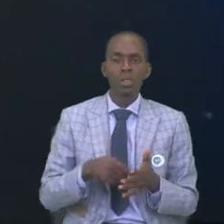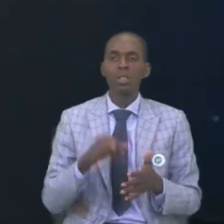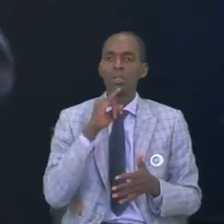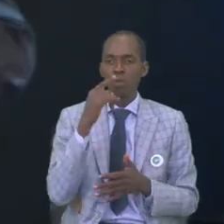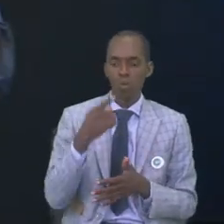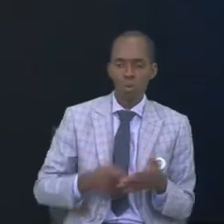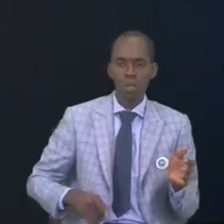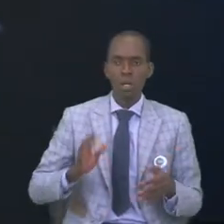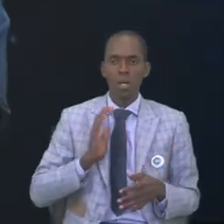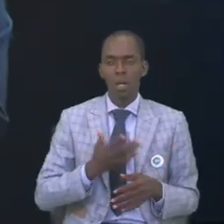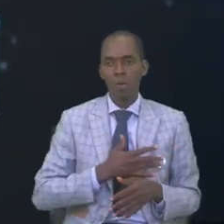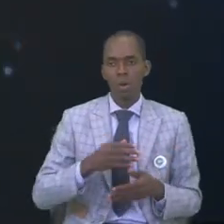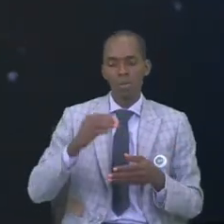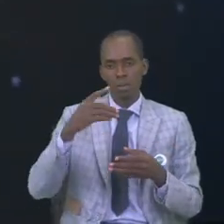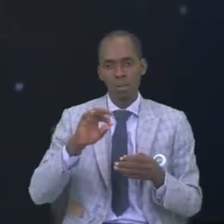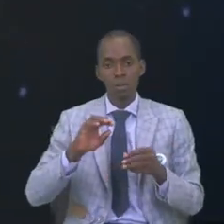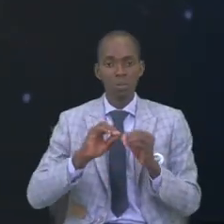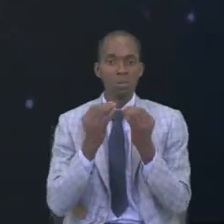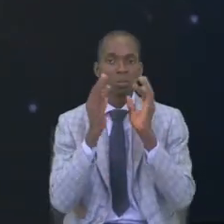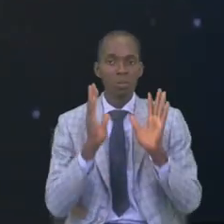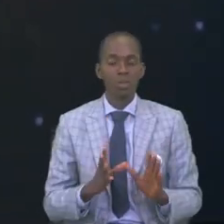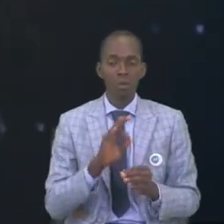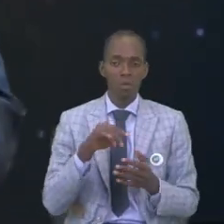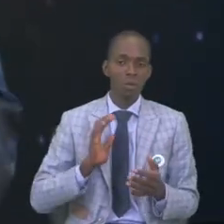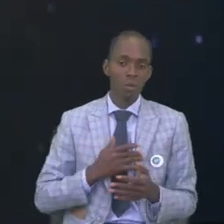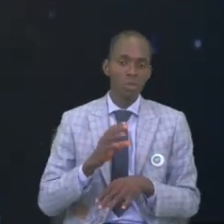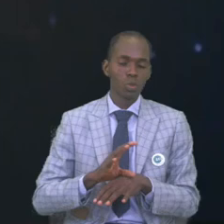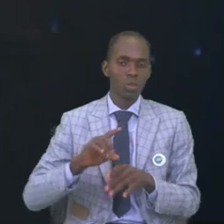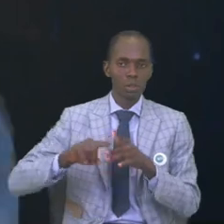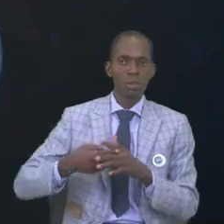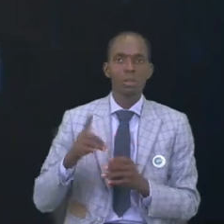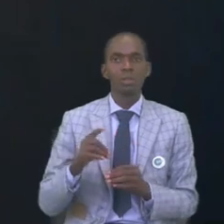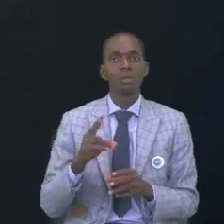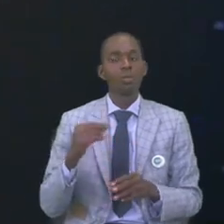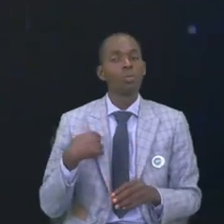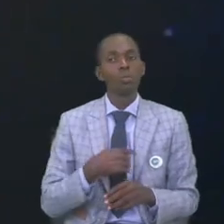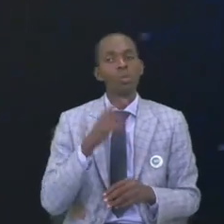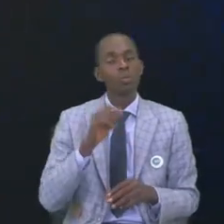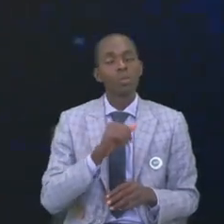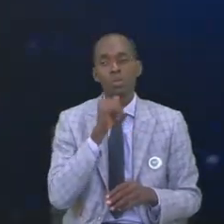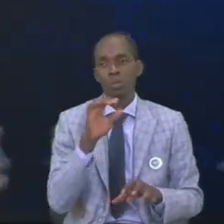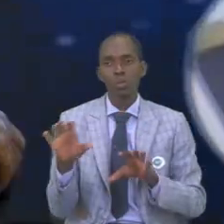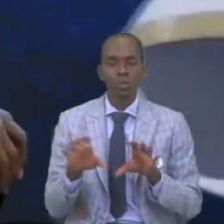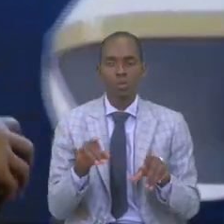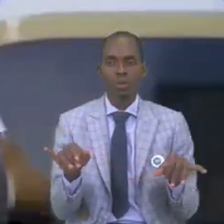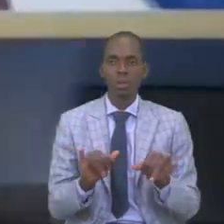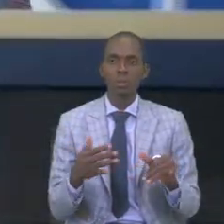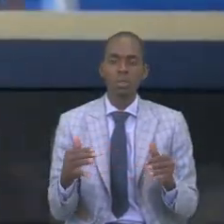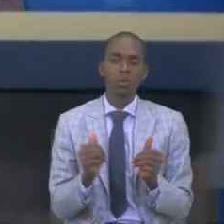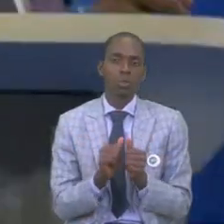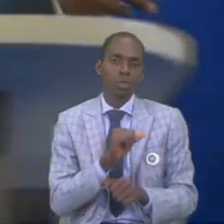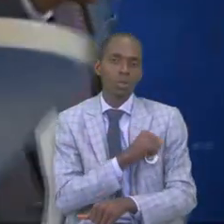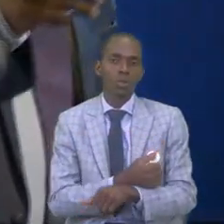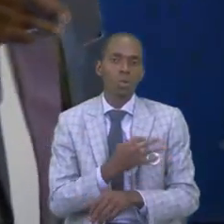our denomination commanded. We must not usurp the authority of Christ. It says in verse